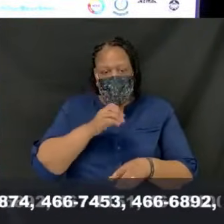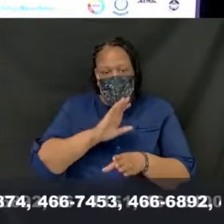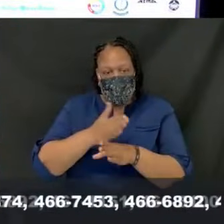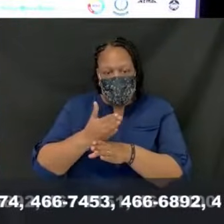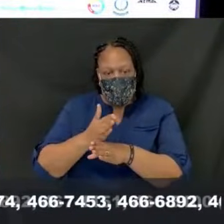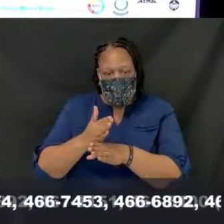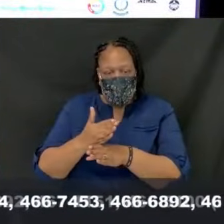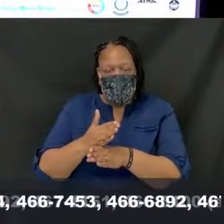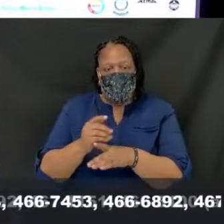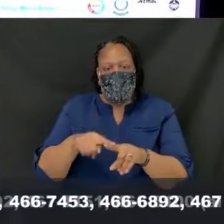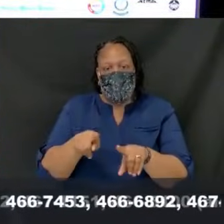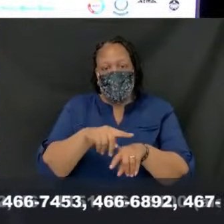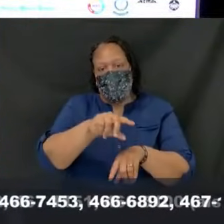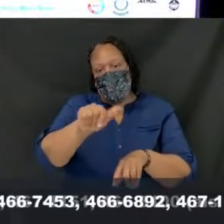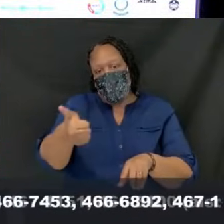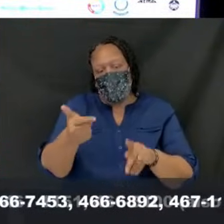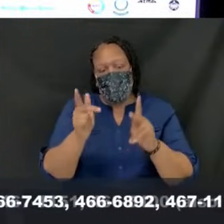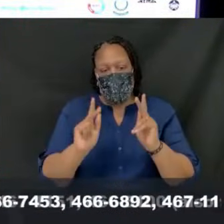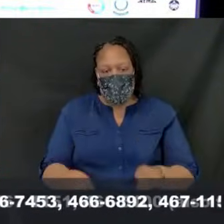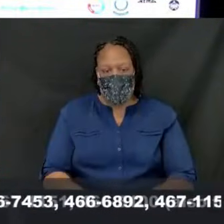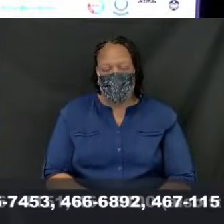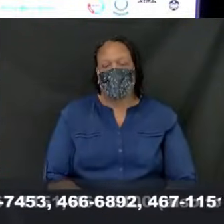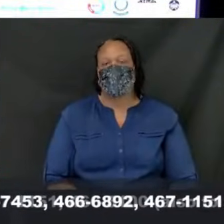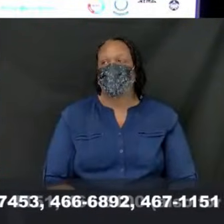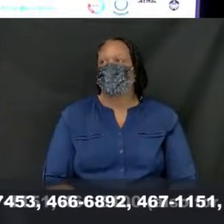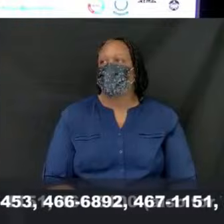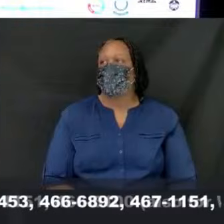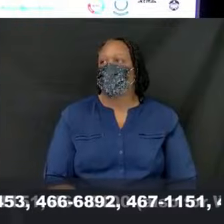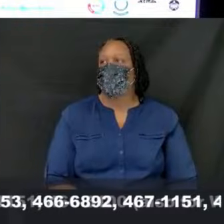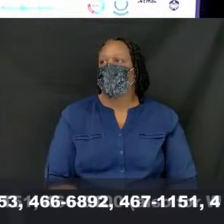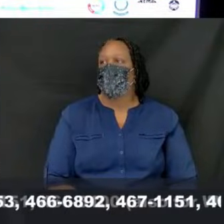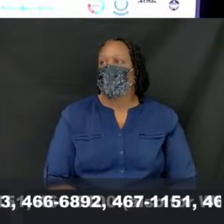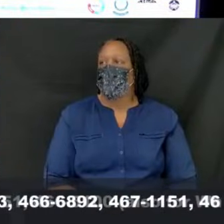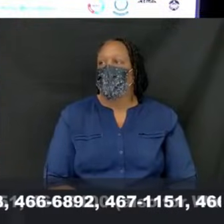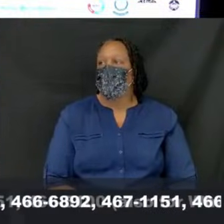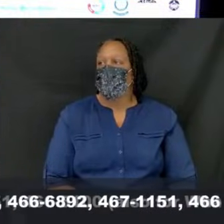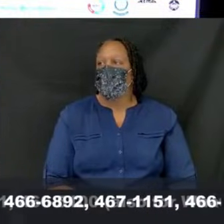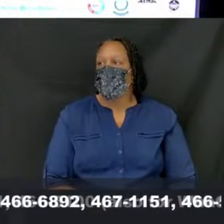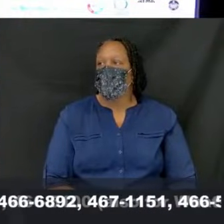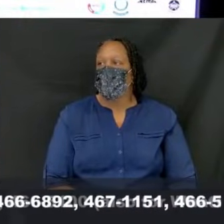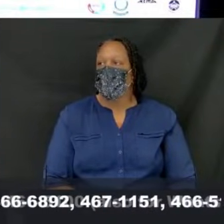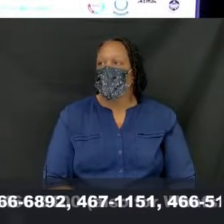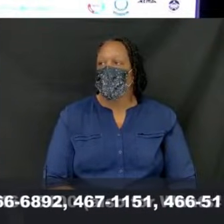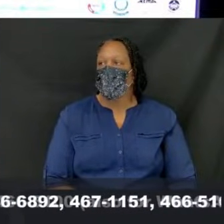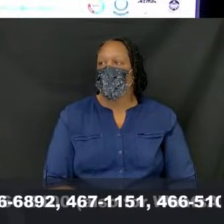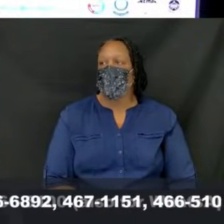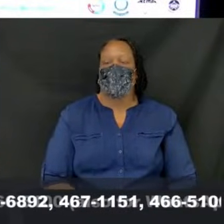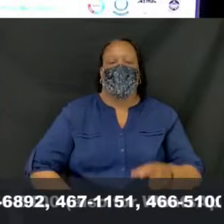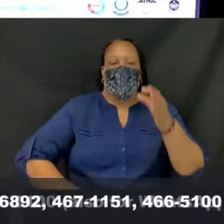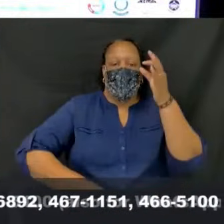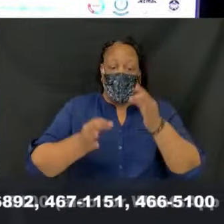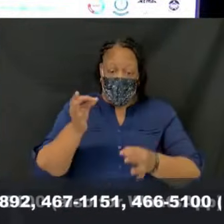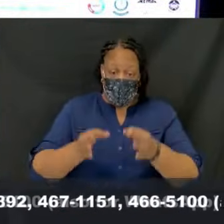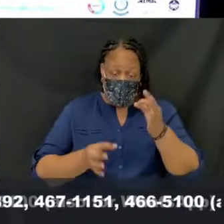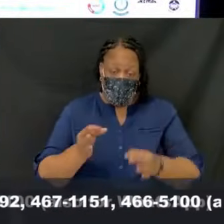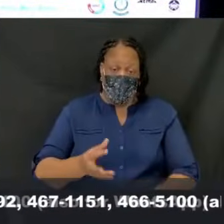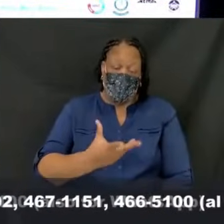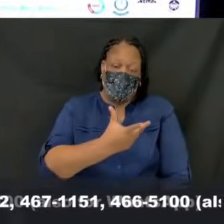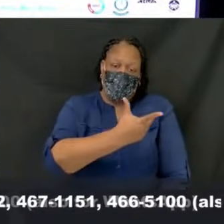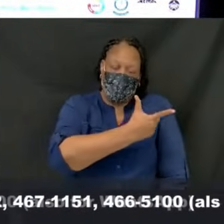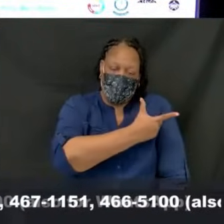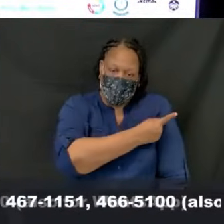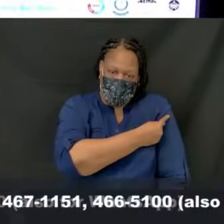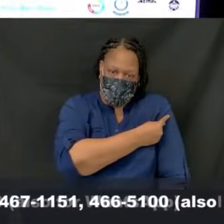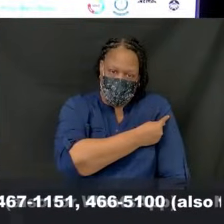Well, I want to start off by saying that if you are vaccinated, It gives you the best